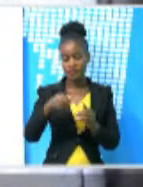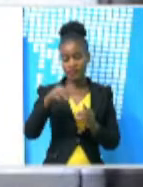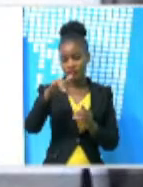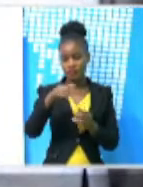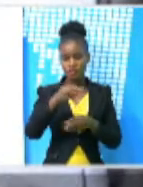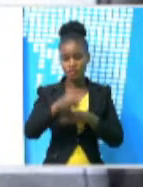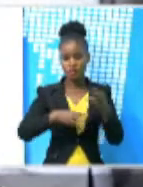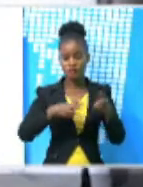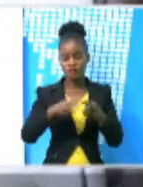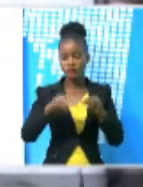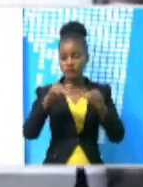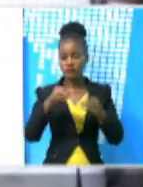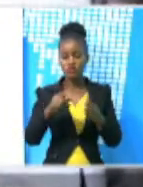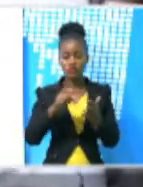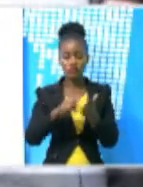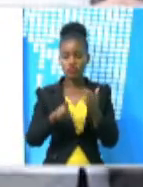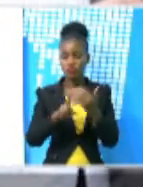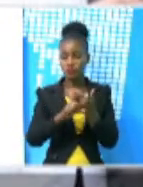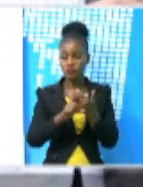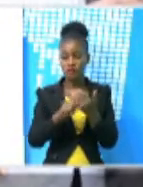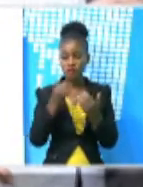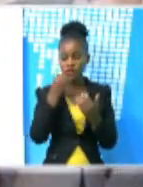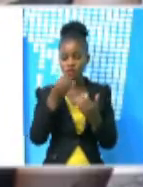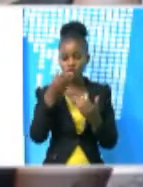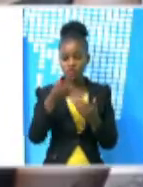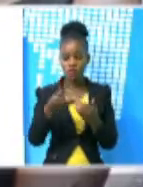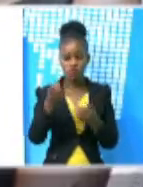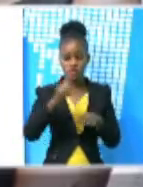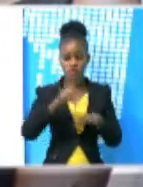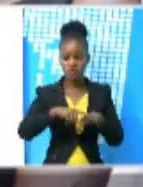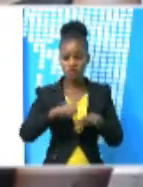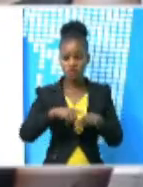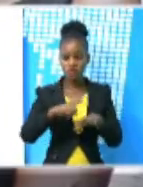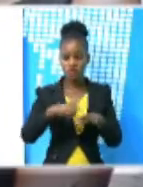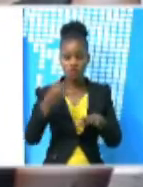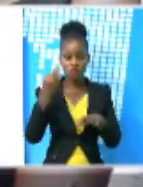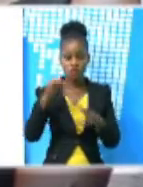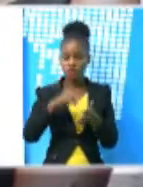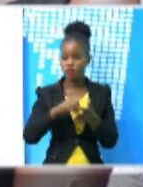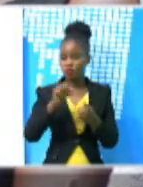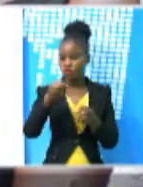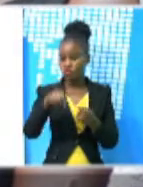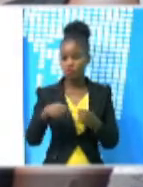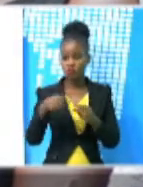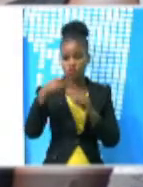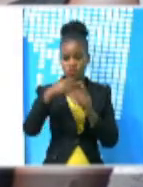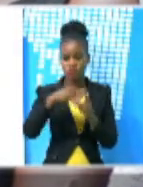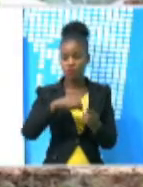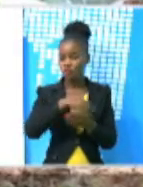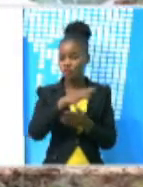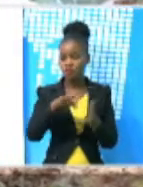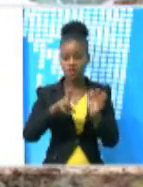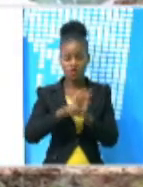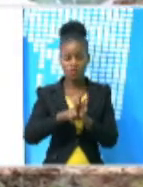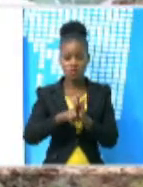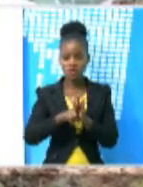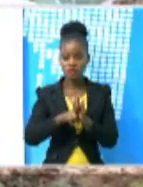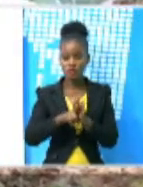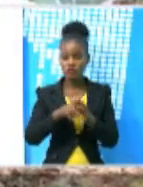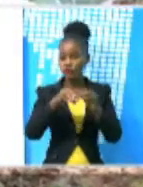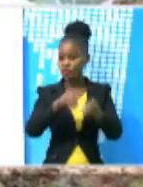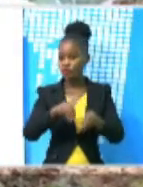Ward in Bubare Town Council, says that currently seasons are unpredictable, and this has been a major cause of loss amongst local